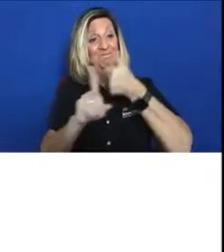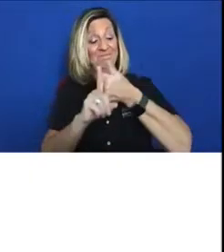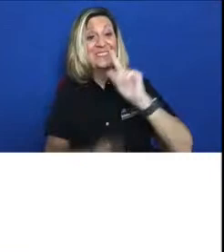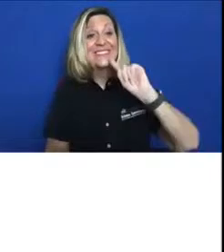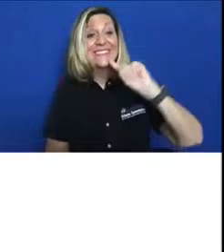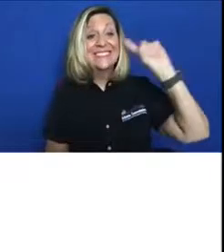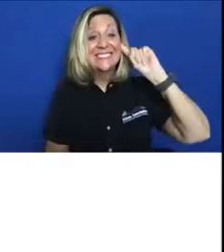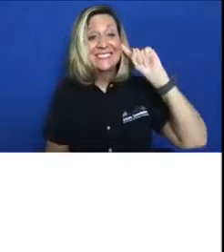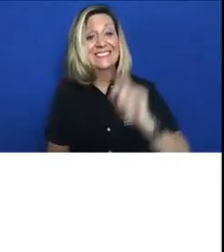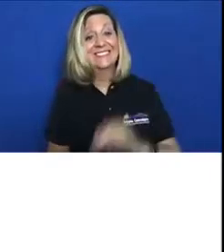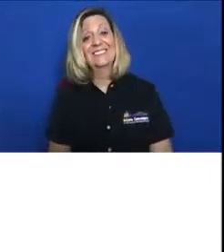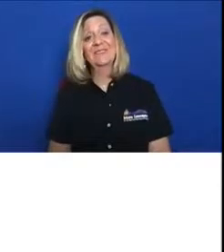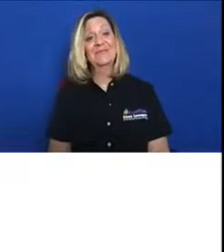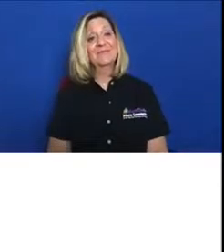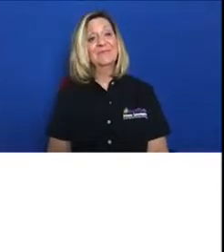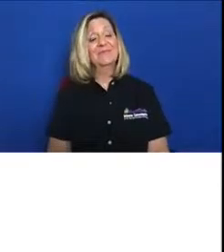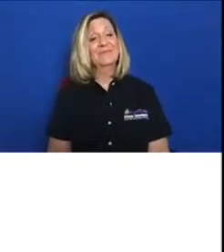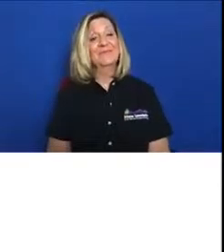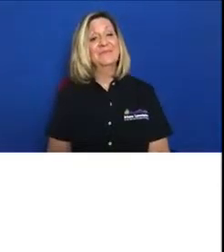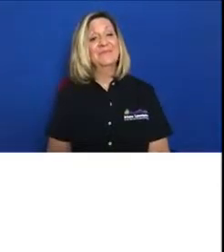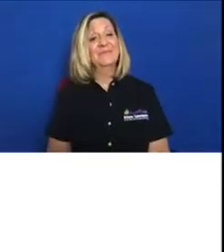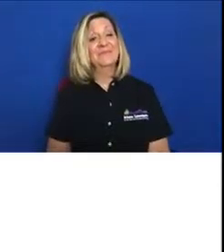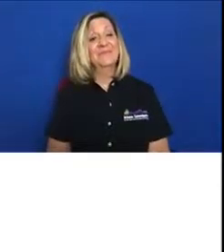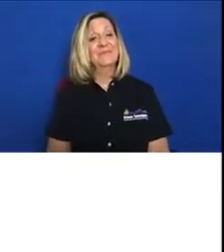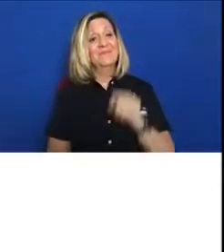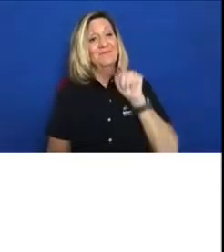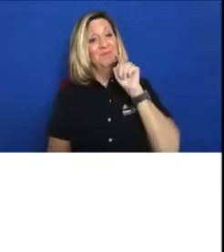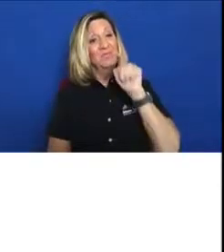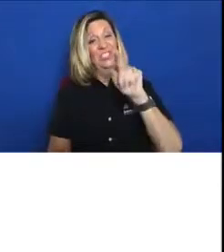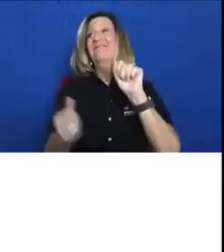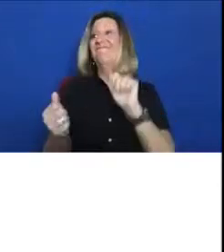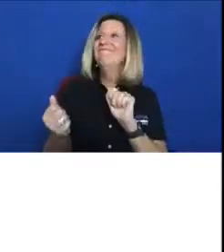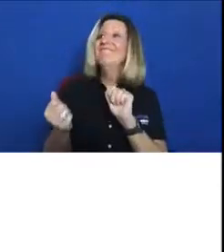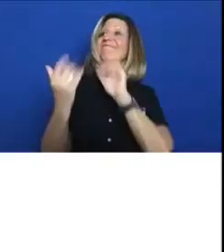This is Nicole. Nicole is deaf.